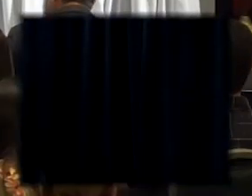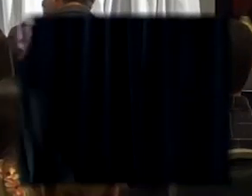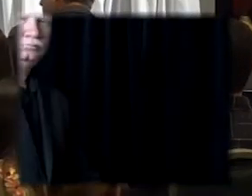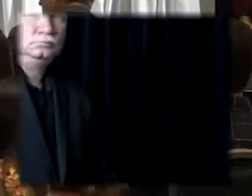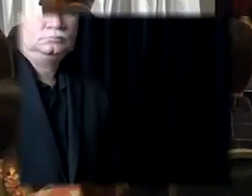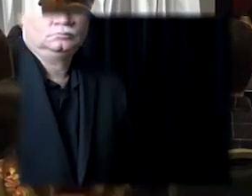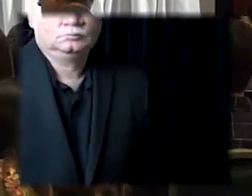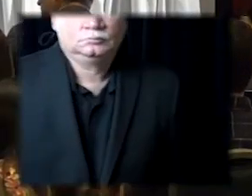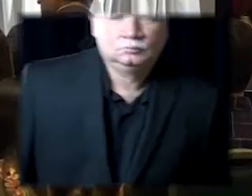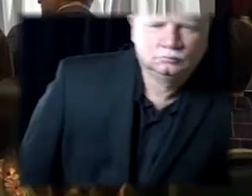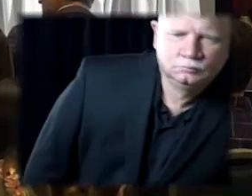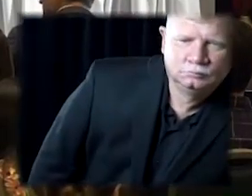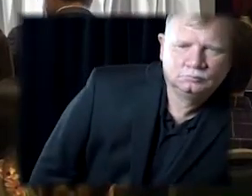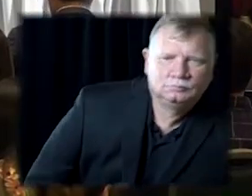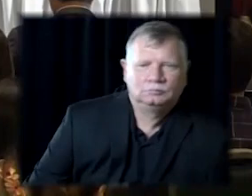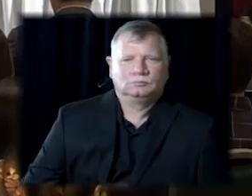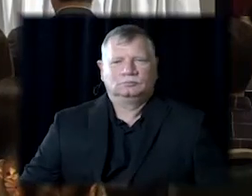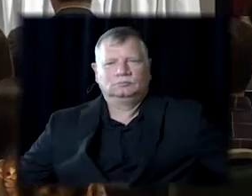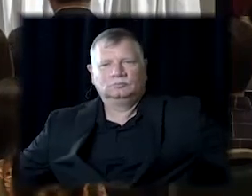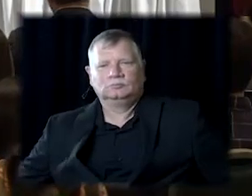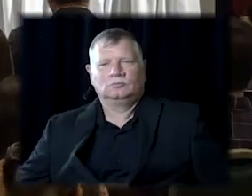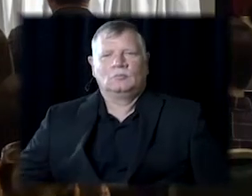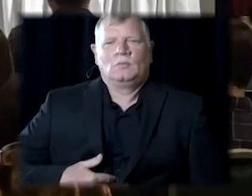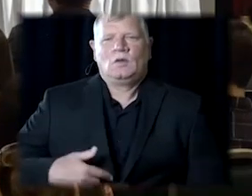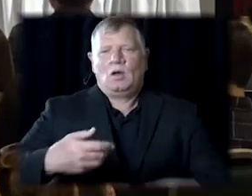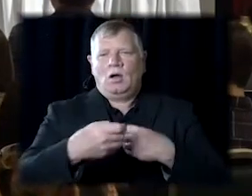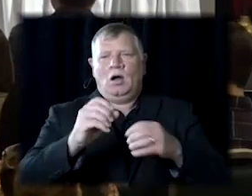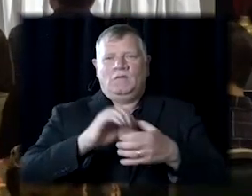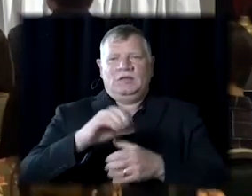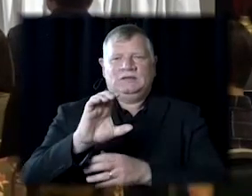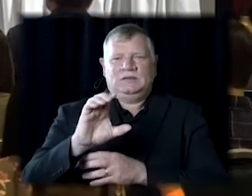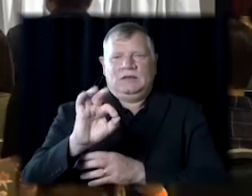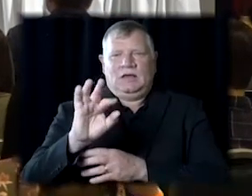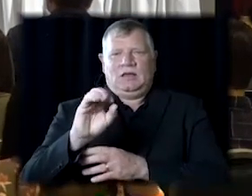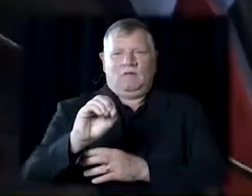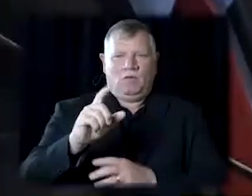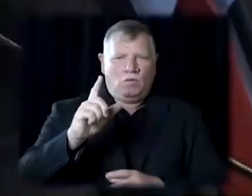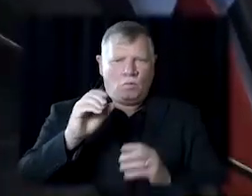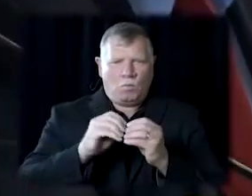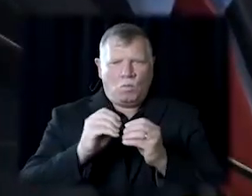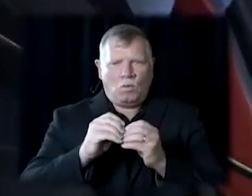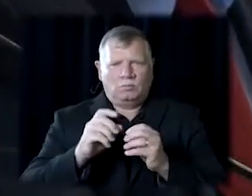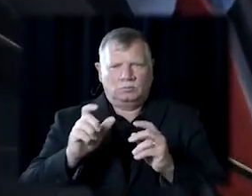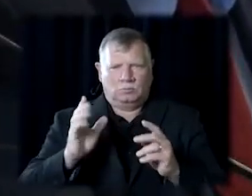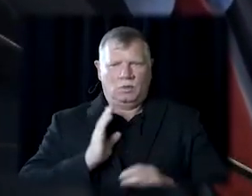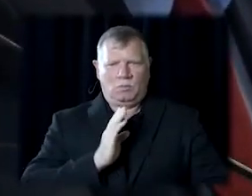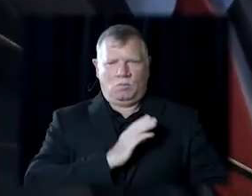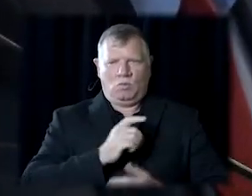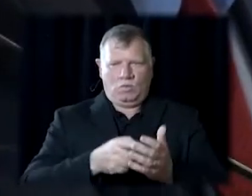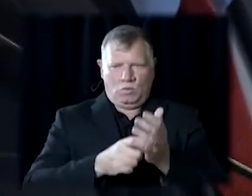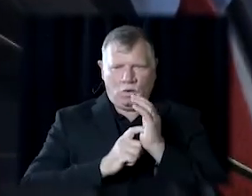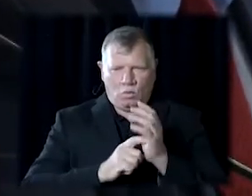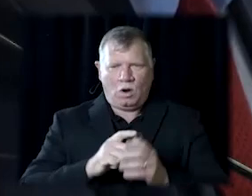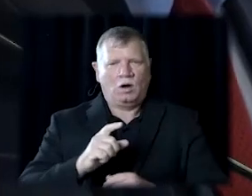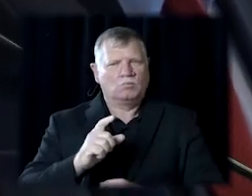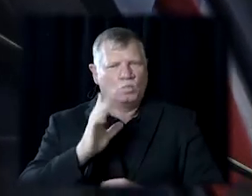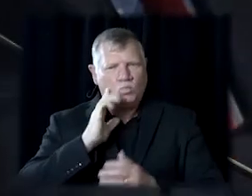that the Office of the CFO, we continue working with transparency and providing all the information that the board requires. I think